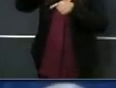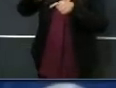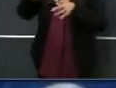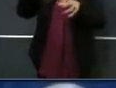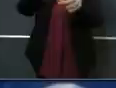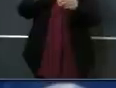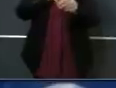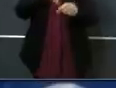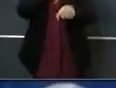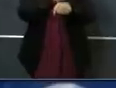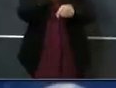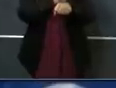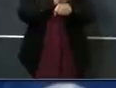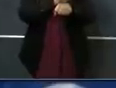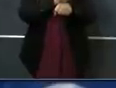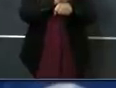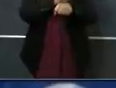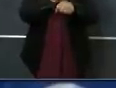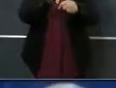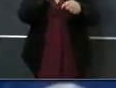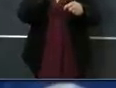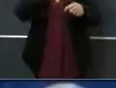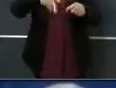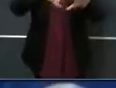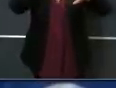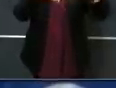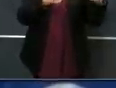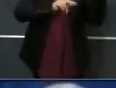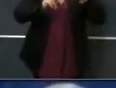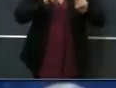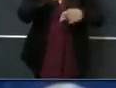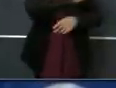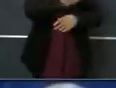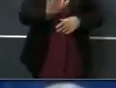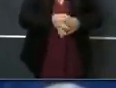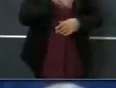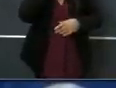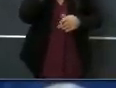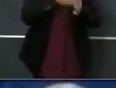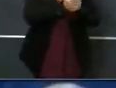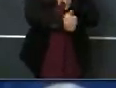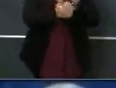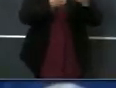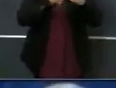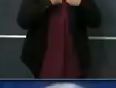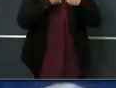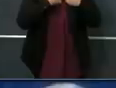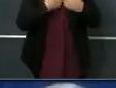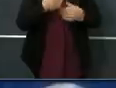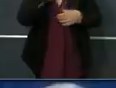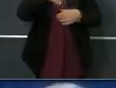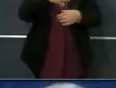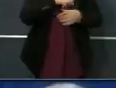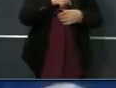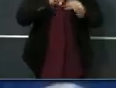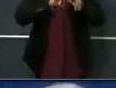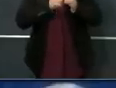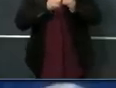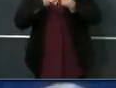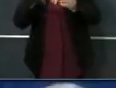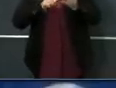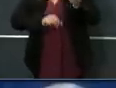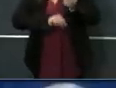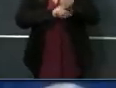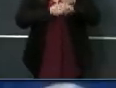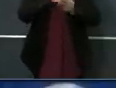space, and build off that workforce and their unique expertise and complement their work by scaling